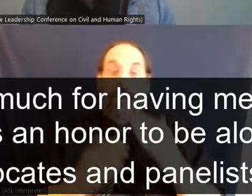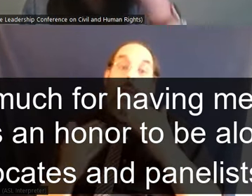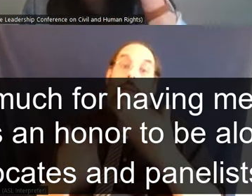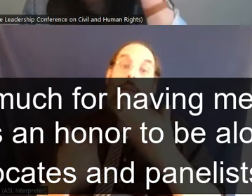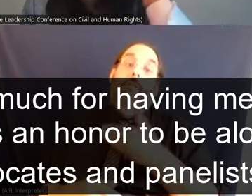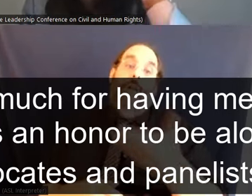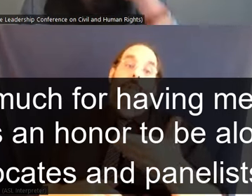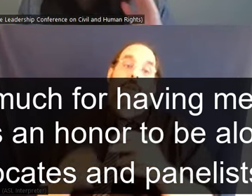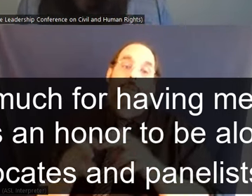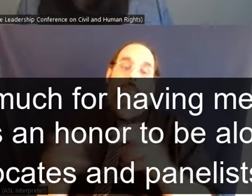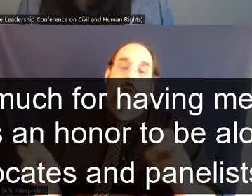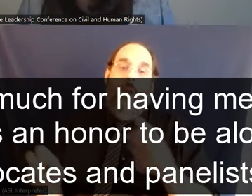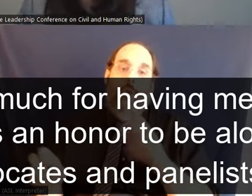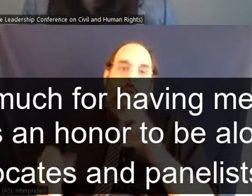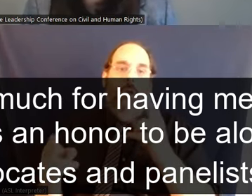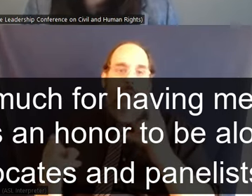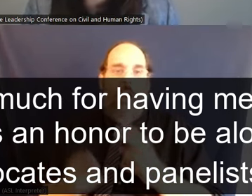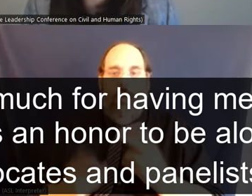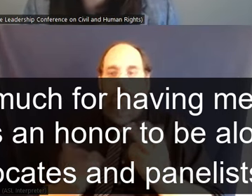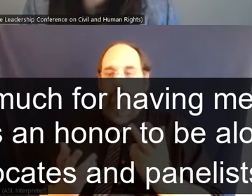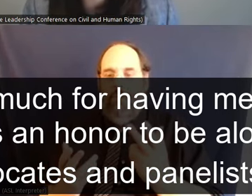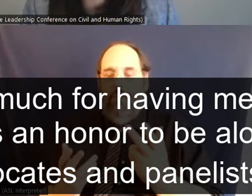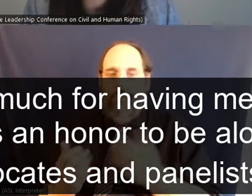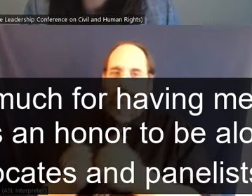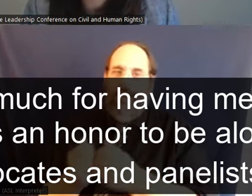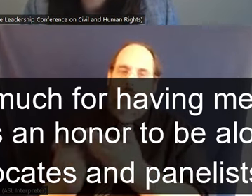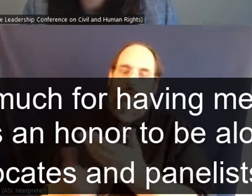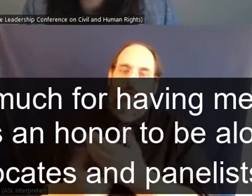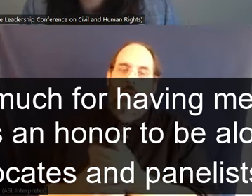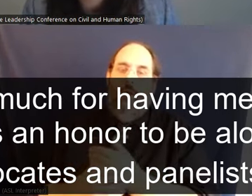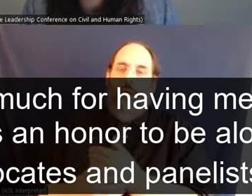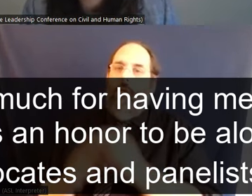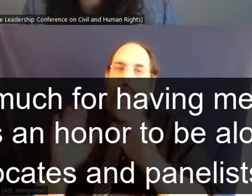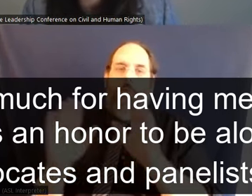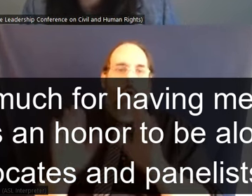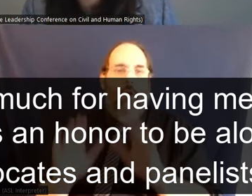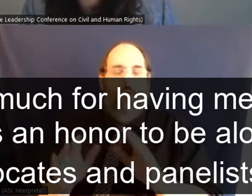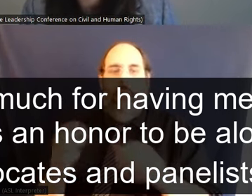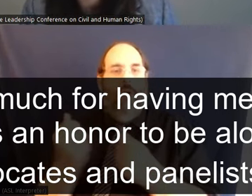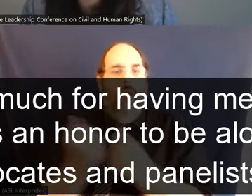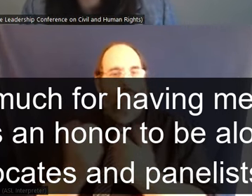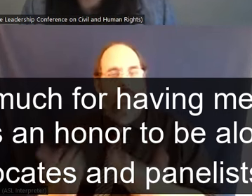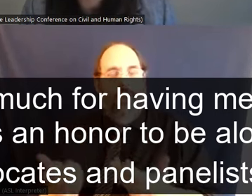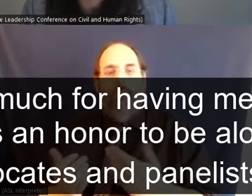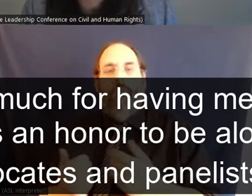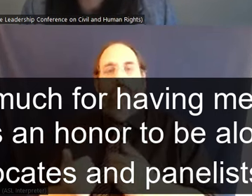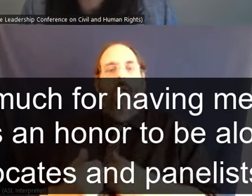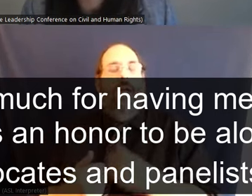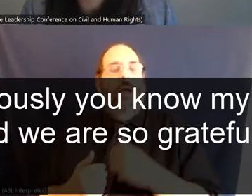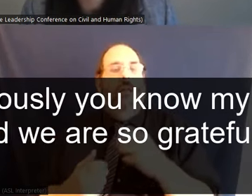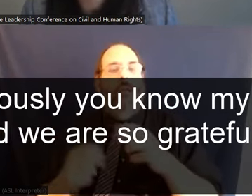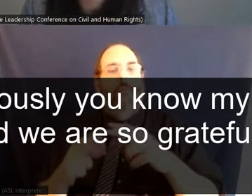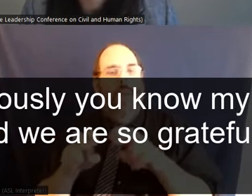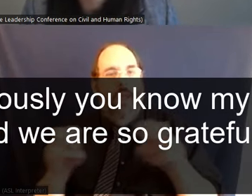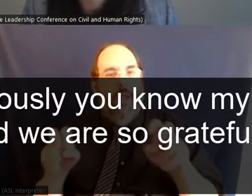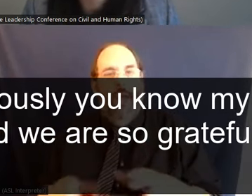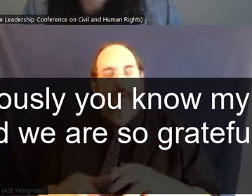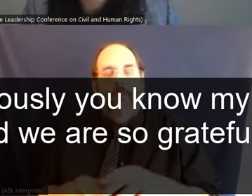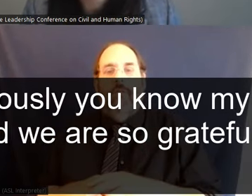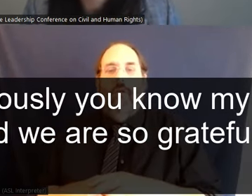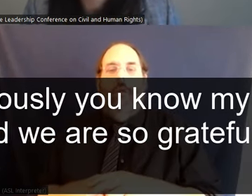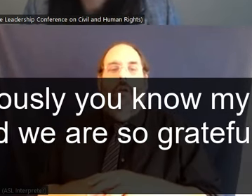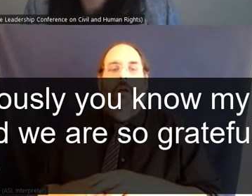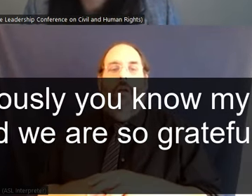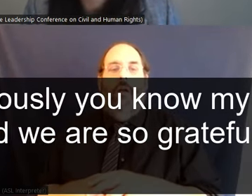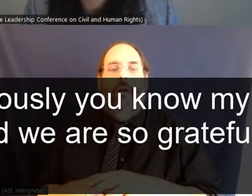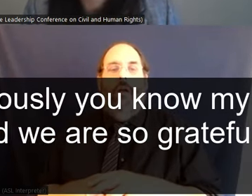this panel. It truly is an honor to be alongside such wonderful advocates and panelists. Pradeep, obviously,